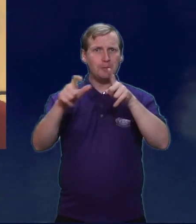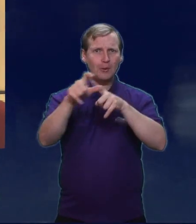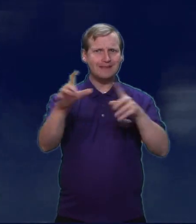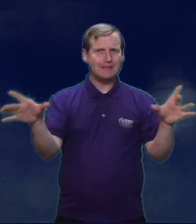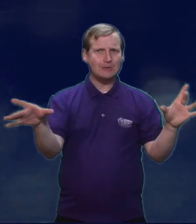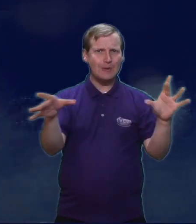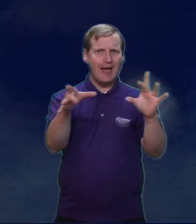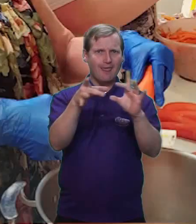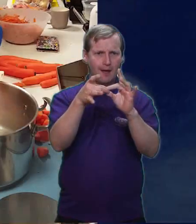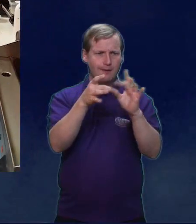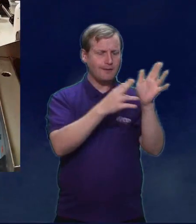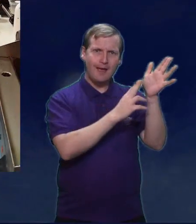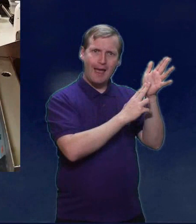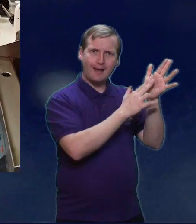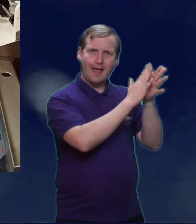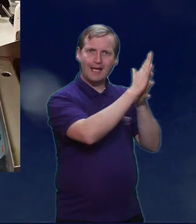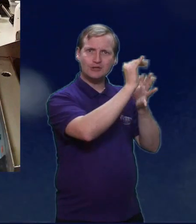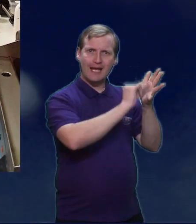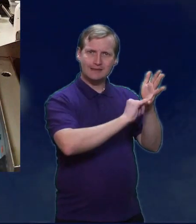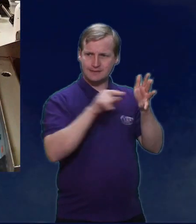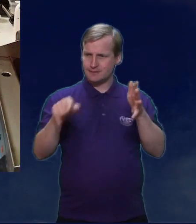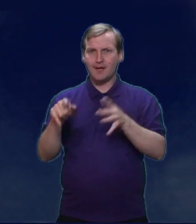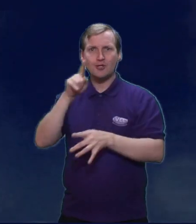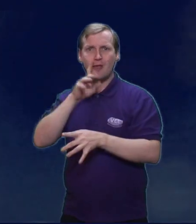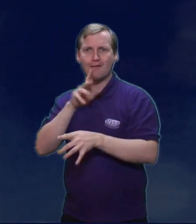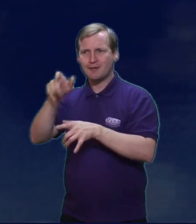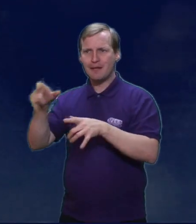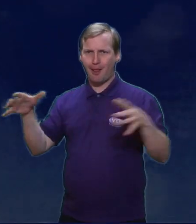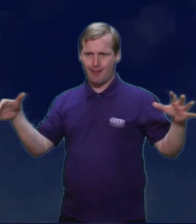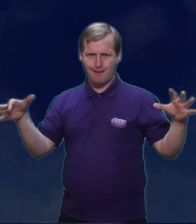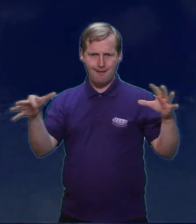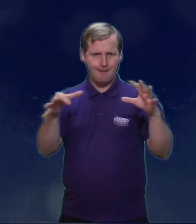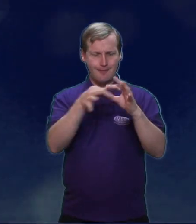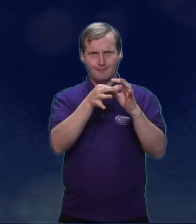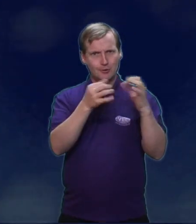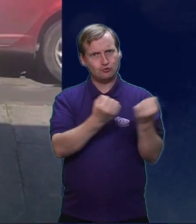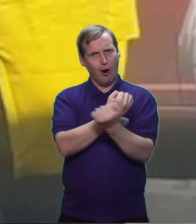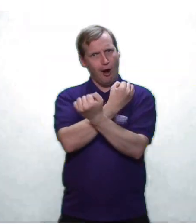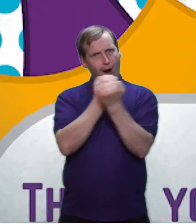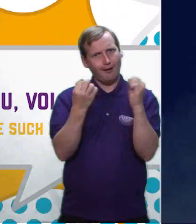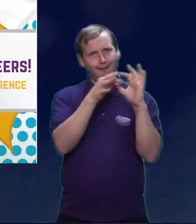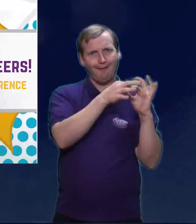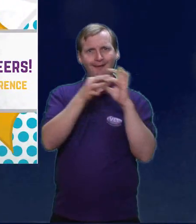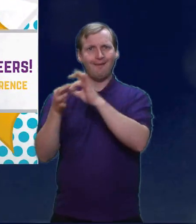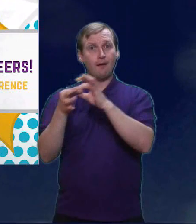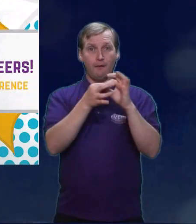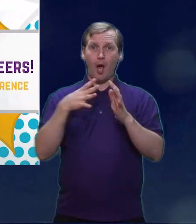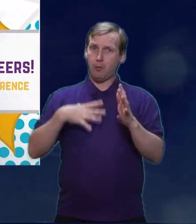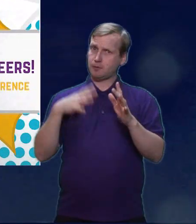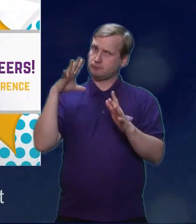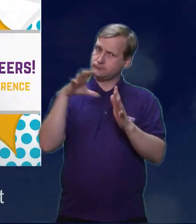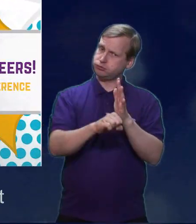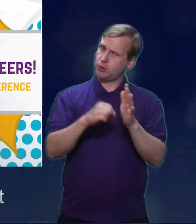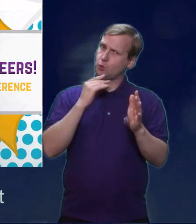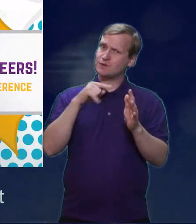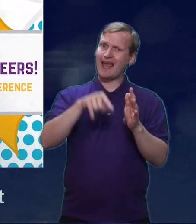Communities came together, and the relationship between the NHS and the people of Salford has never been stronger. We